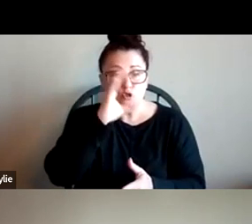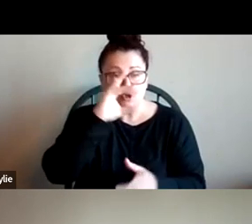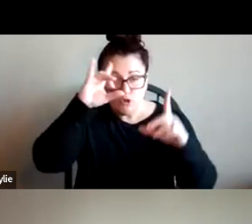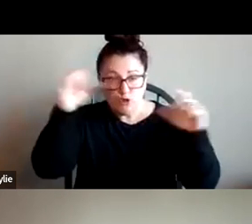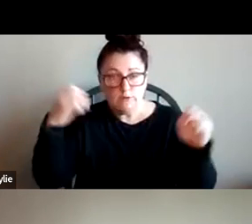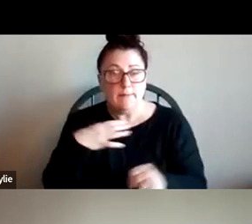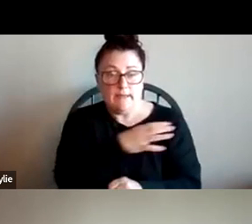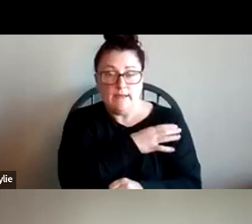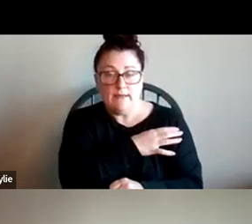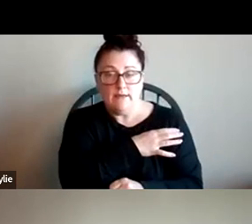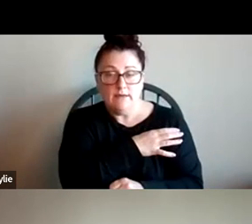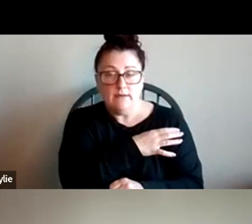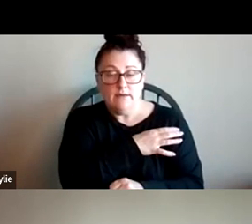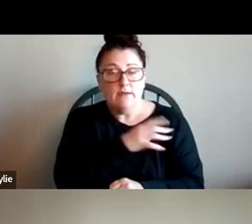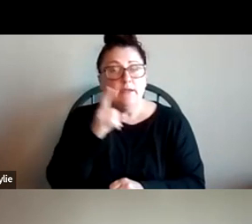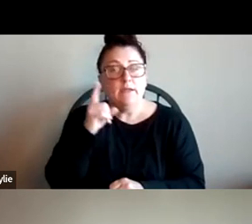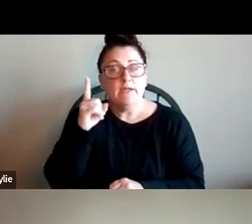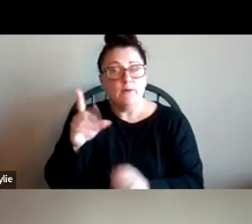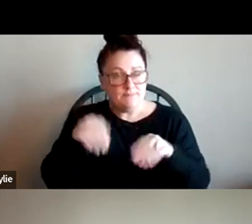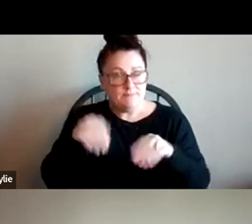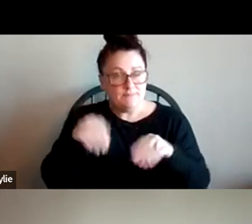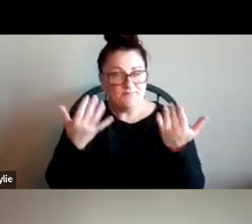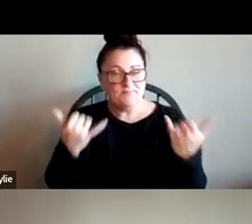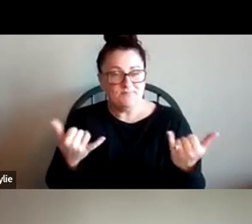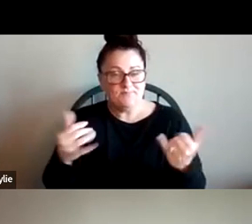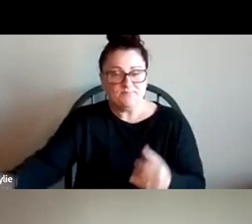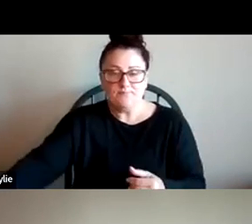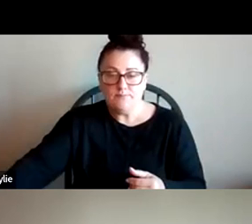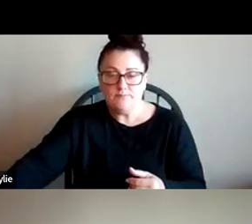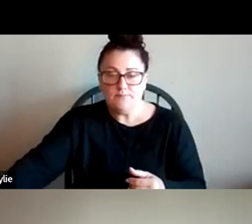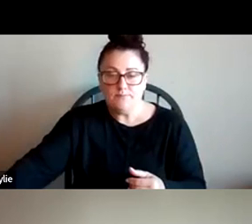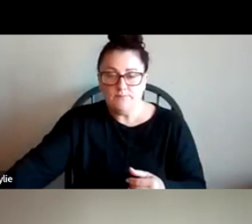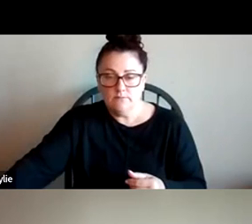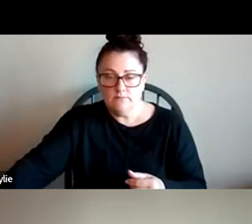Search Committee, who will formally kick off today's session.